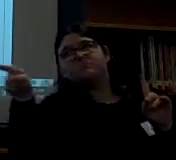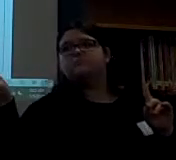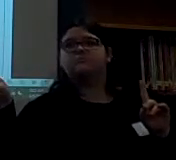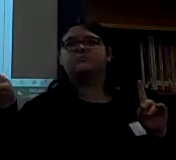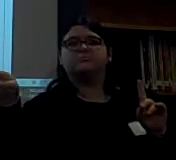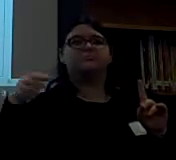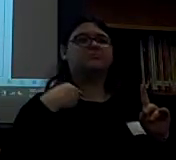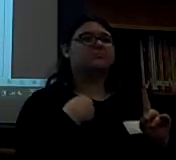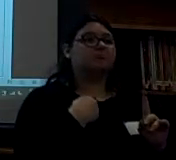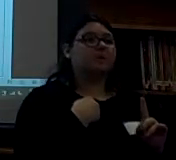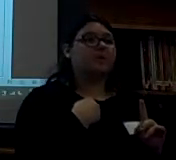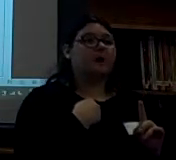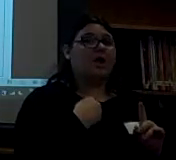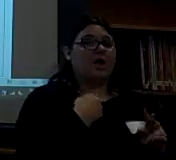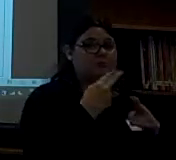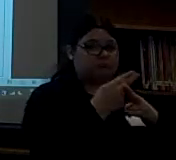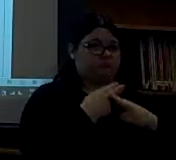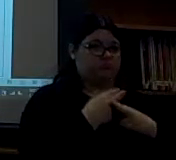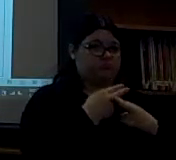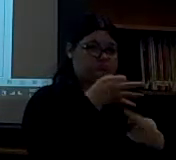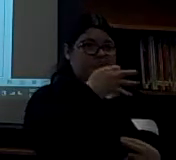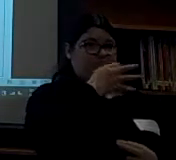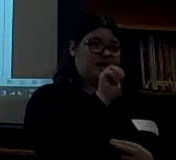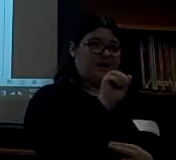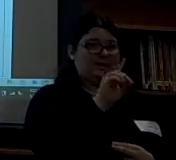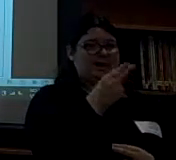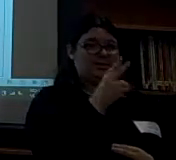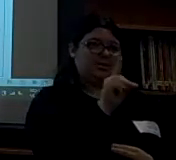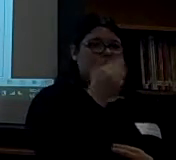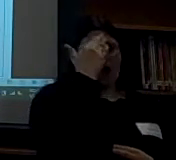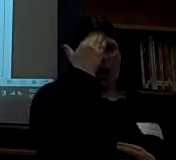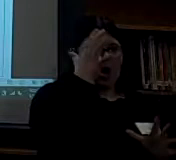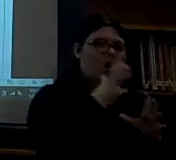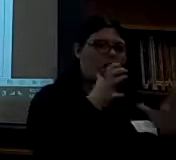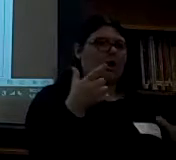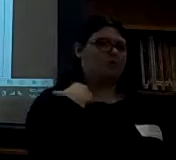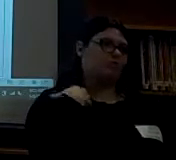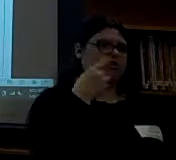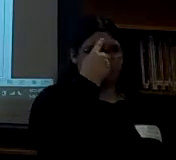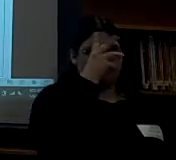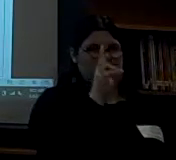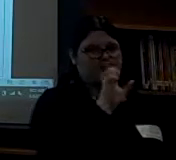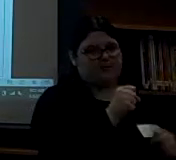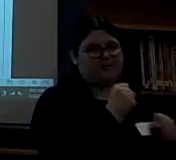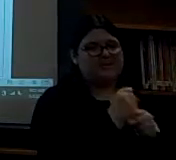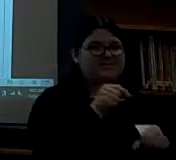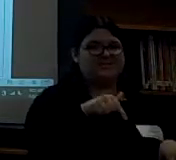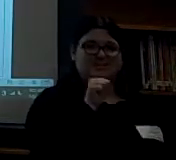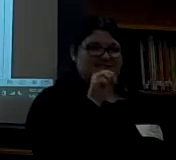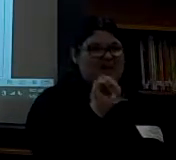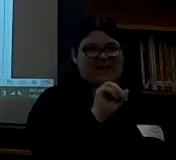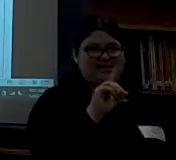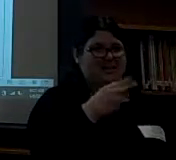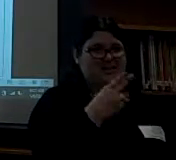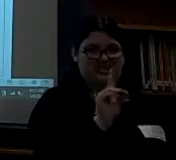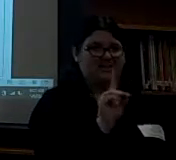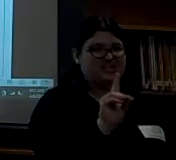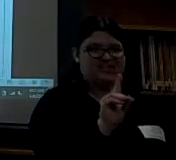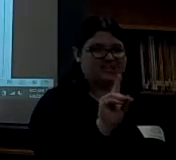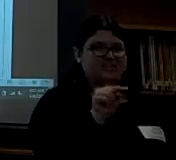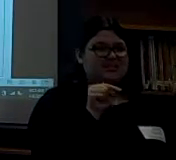the way, I would call myself an expert in ADHD. I know a lot about it. I was a coach for 7 years. This is not ADHD. This